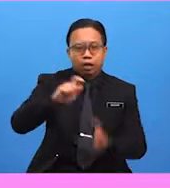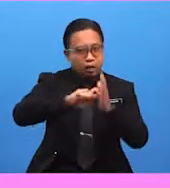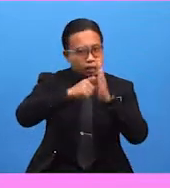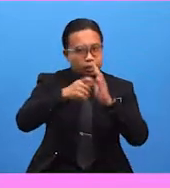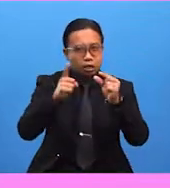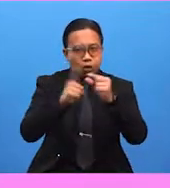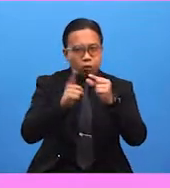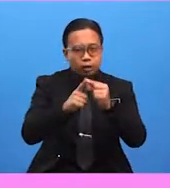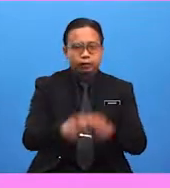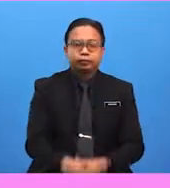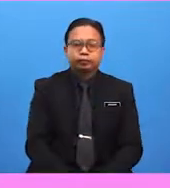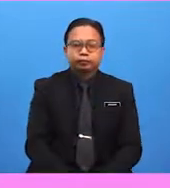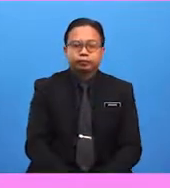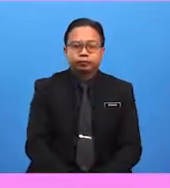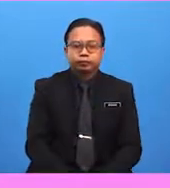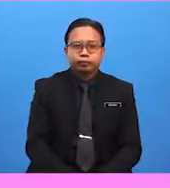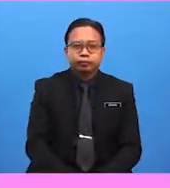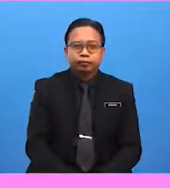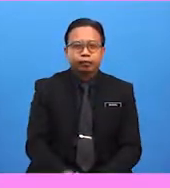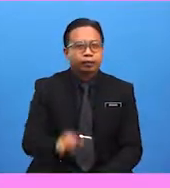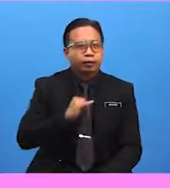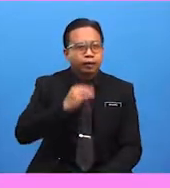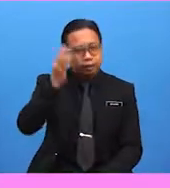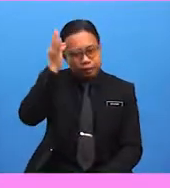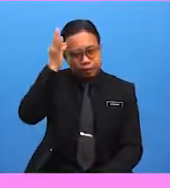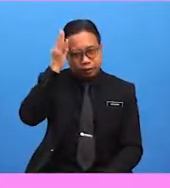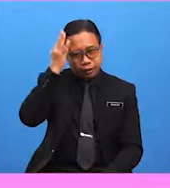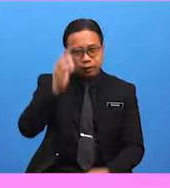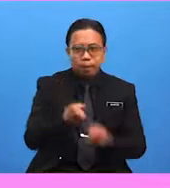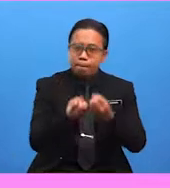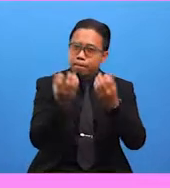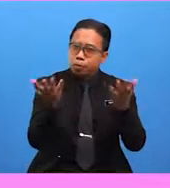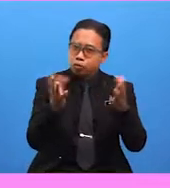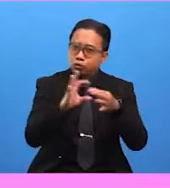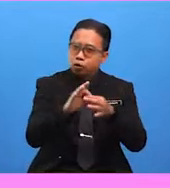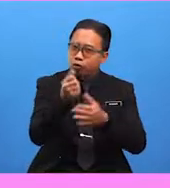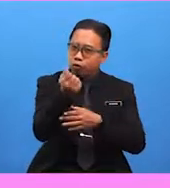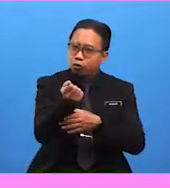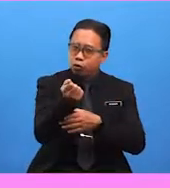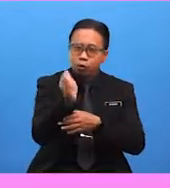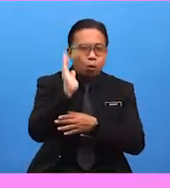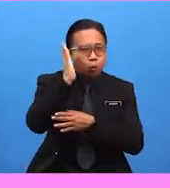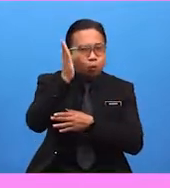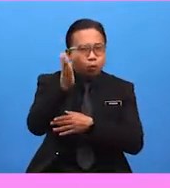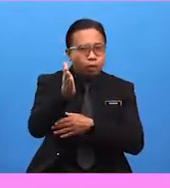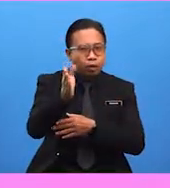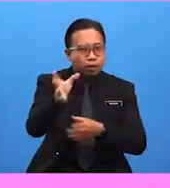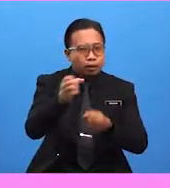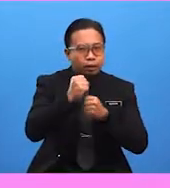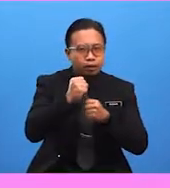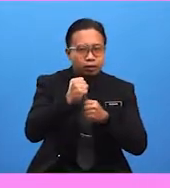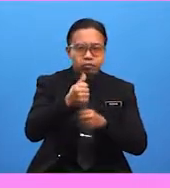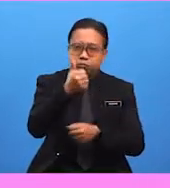key word? I think most of you will take